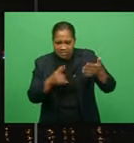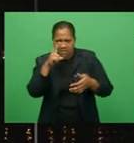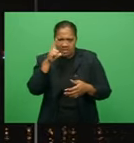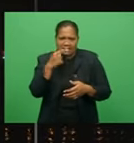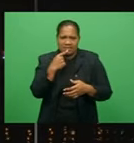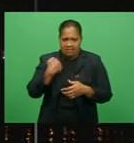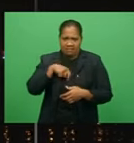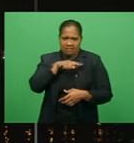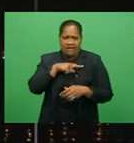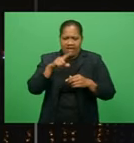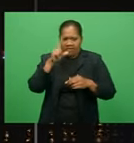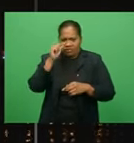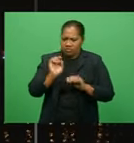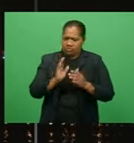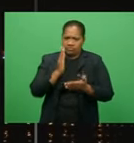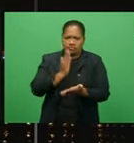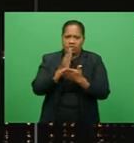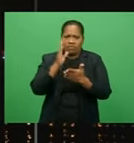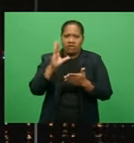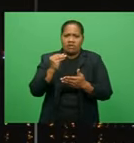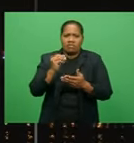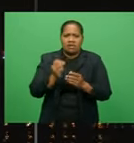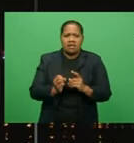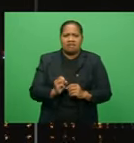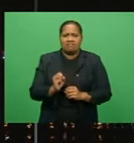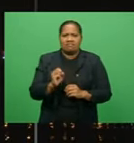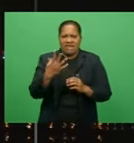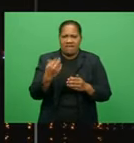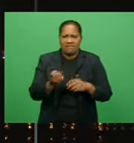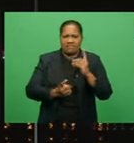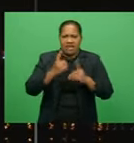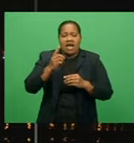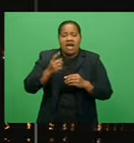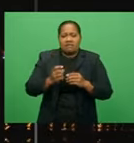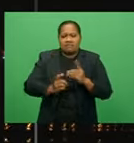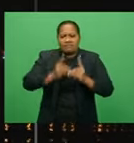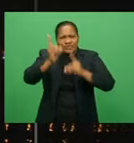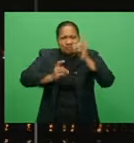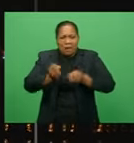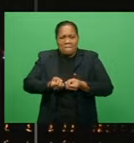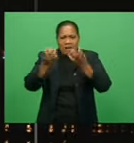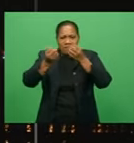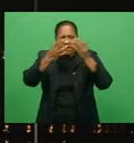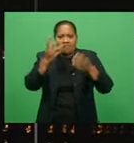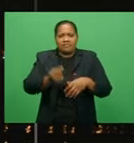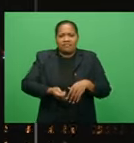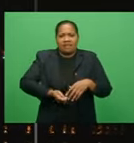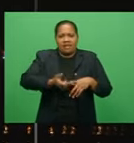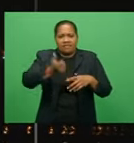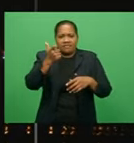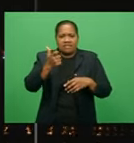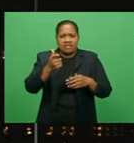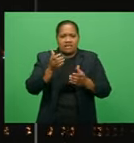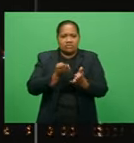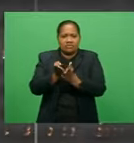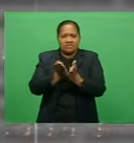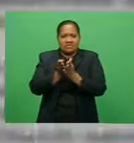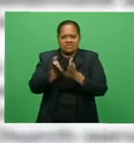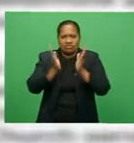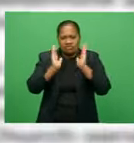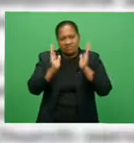lighting fireworks until 6 p.m. Sunday after church services finished. The now-deleted statement was initially published